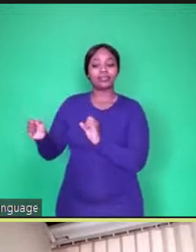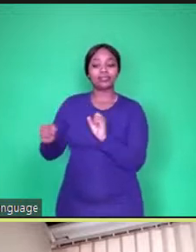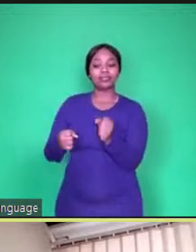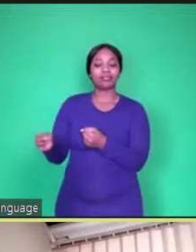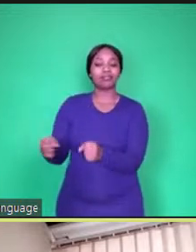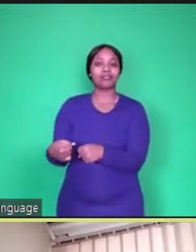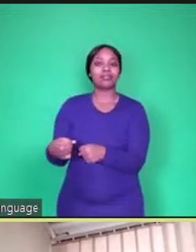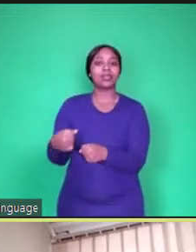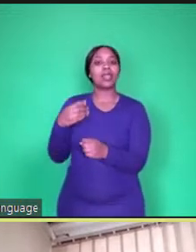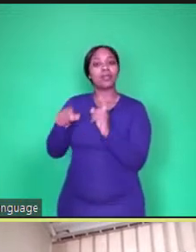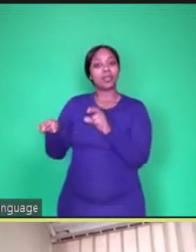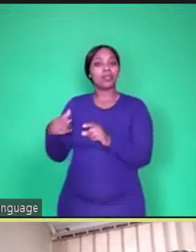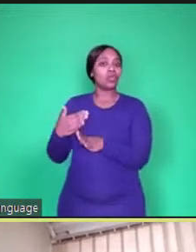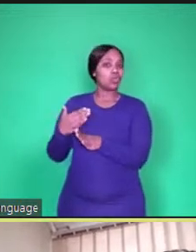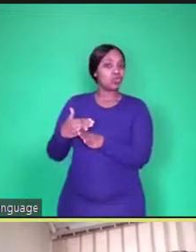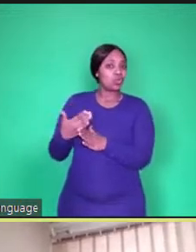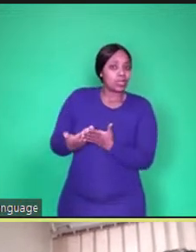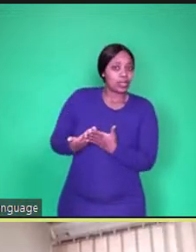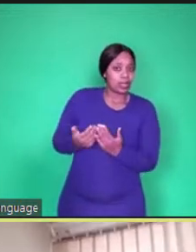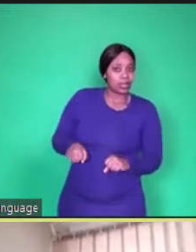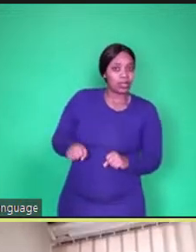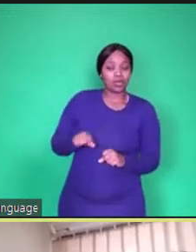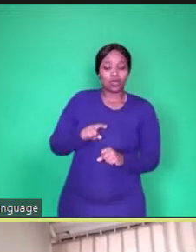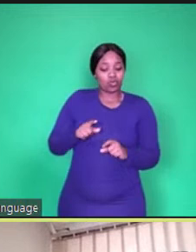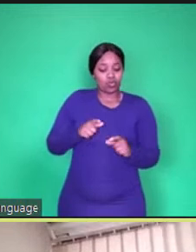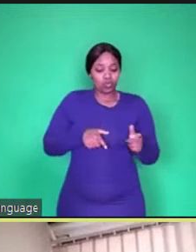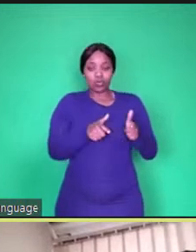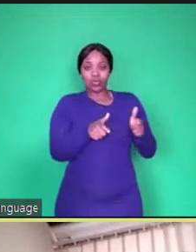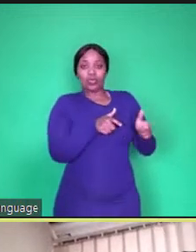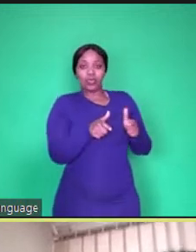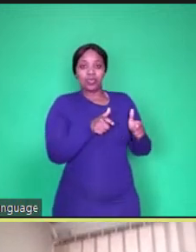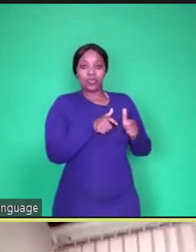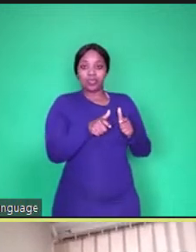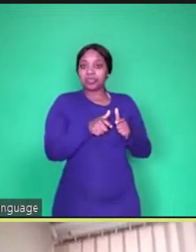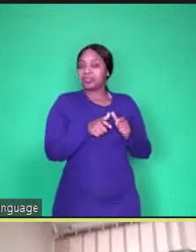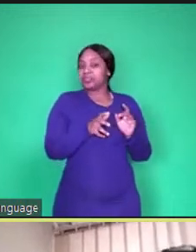rather than to be at the controlling element of